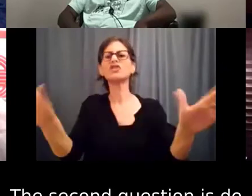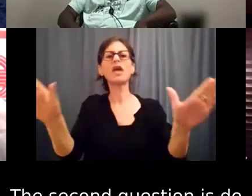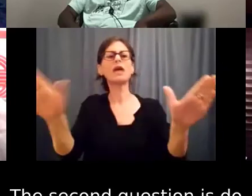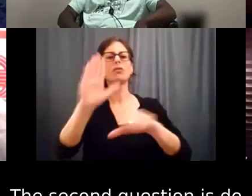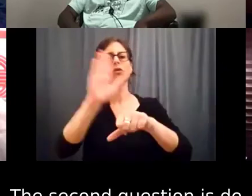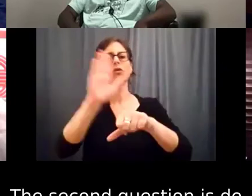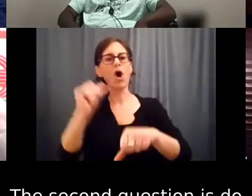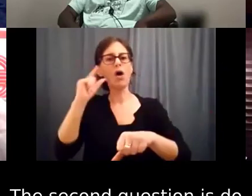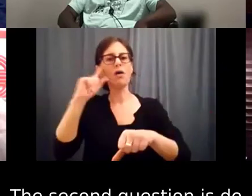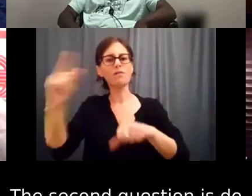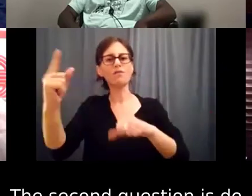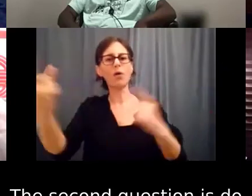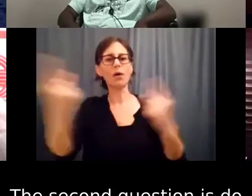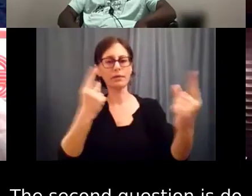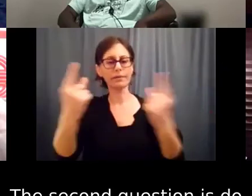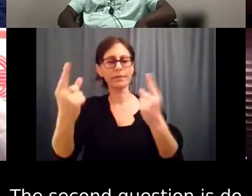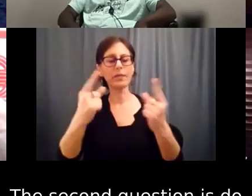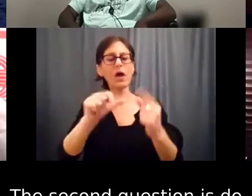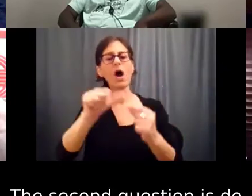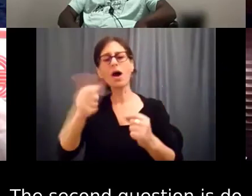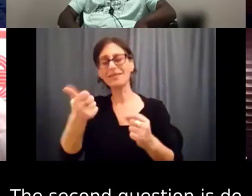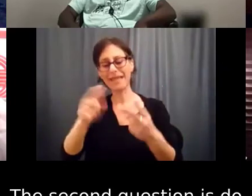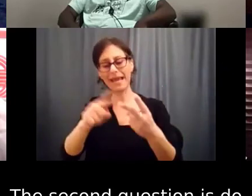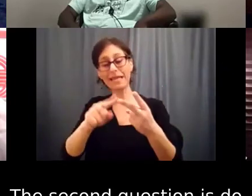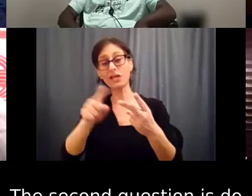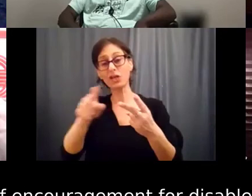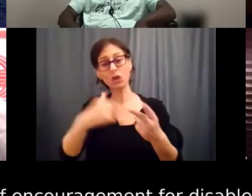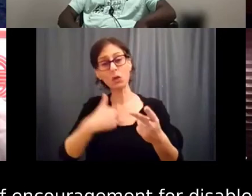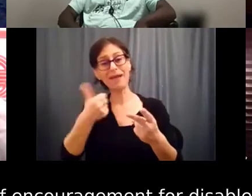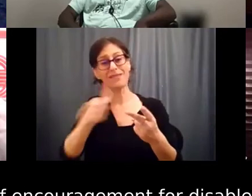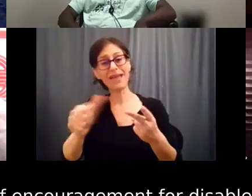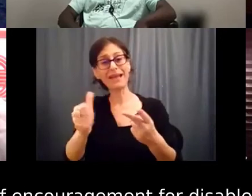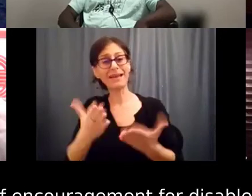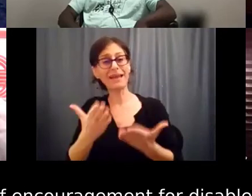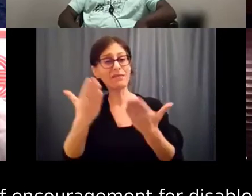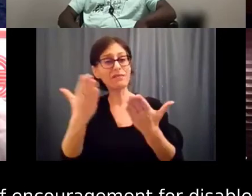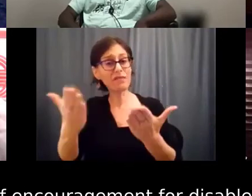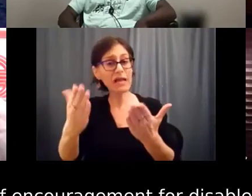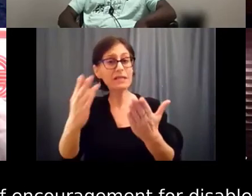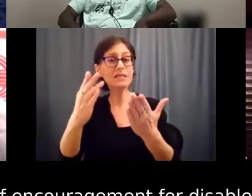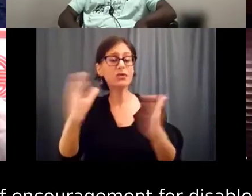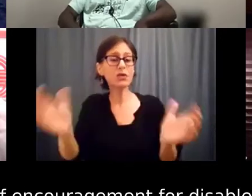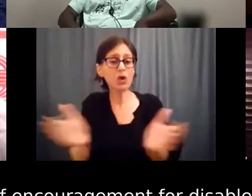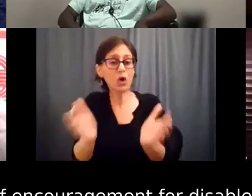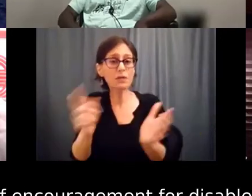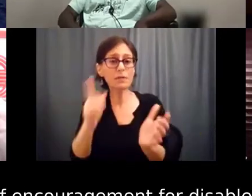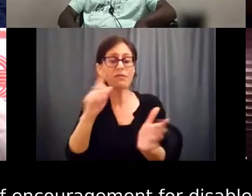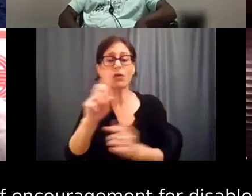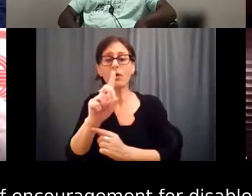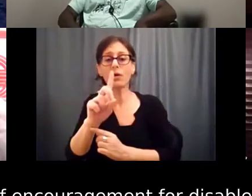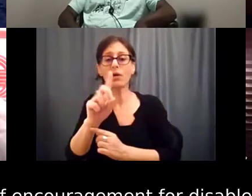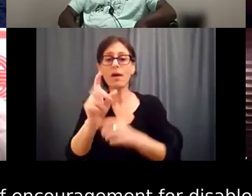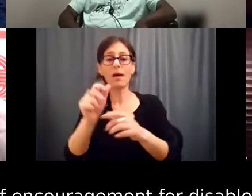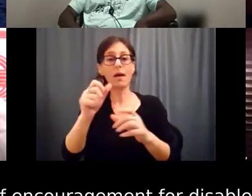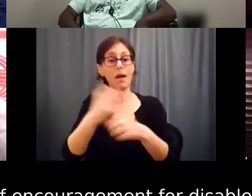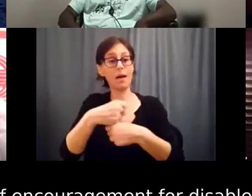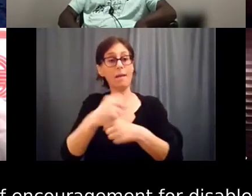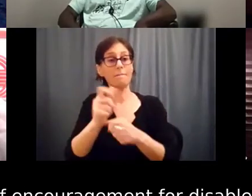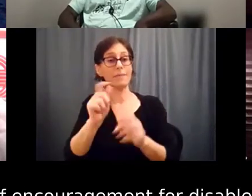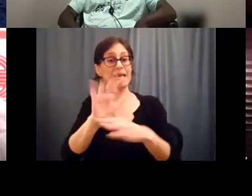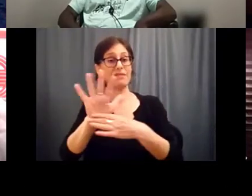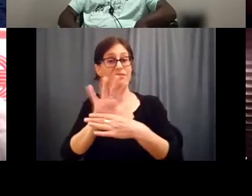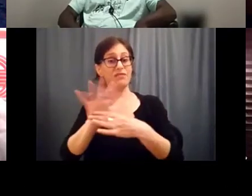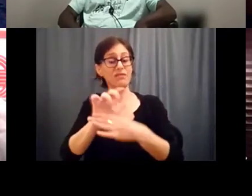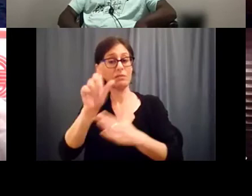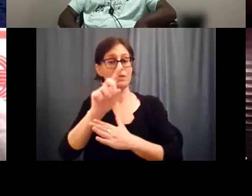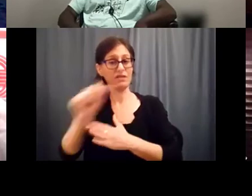the second question from Maggie is, do you have any advice or words of encouragement for disabled filmmakers who may be feeling totally thwarted